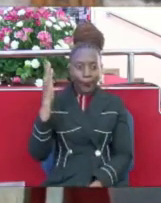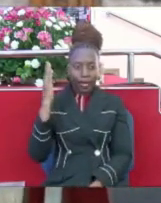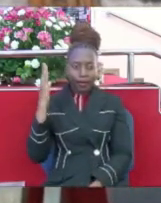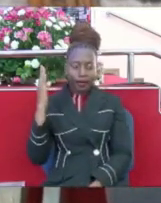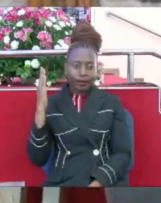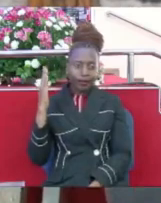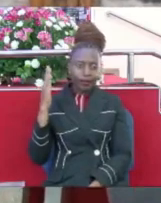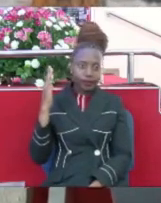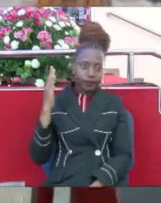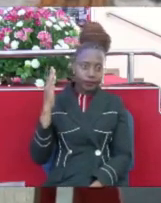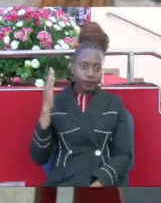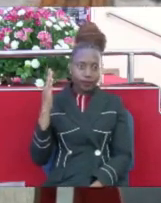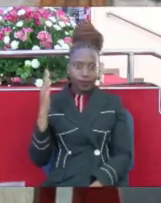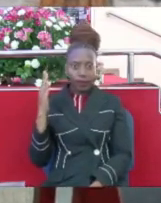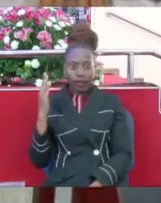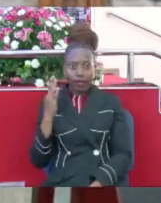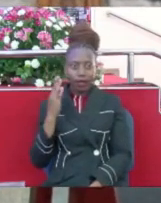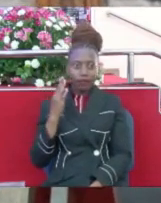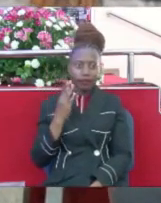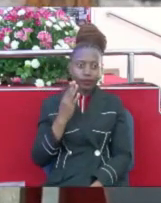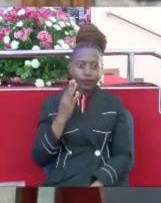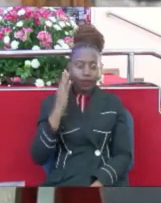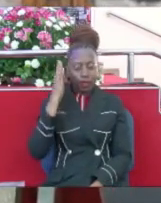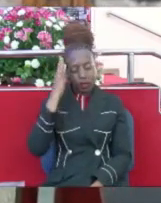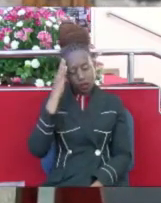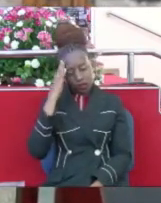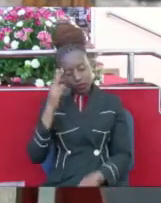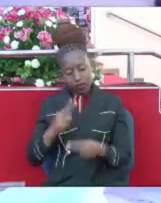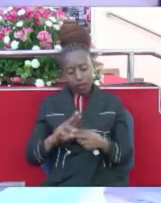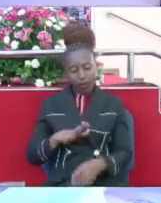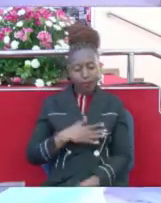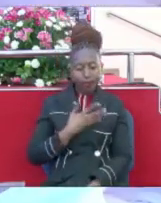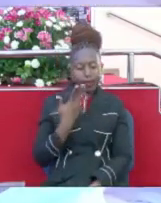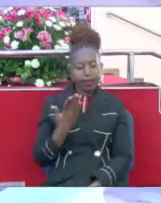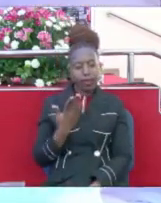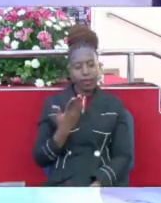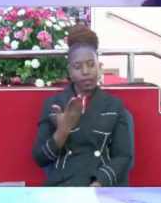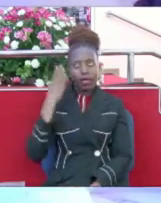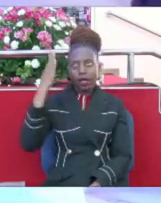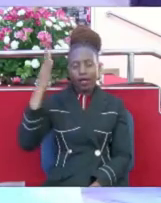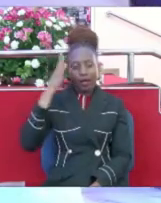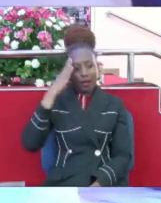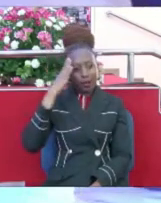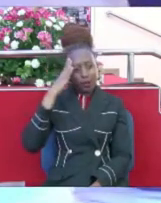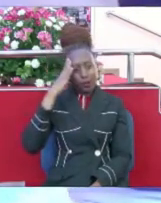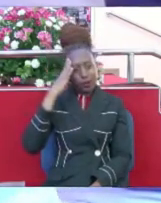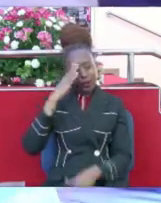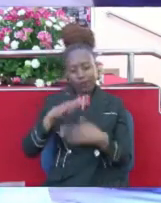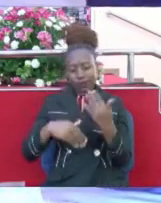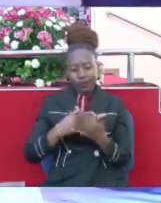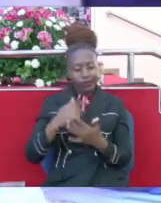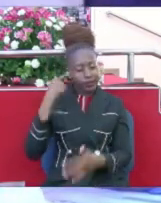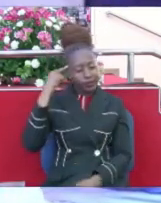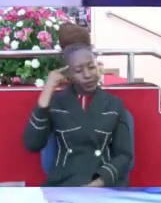when I call. He knows my name. He knows every thought that you're thinking, even right now that